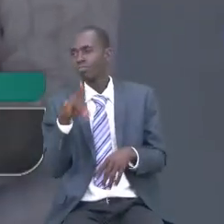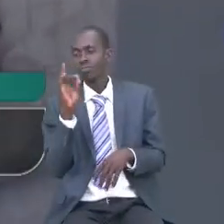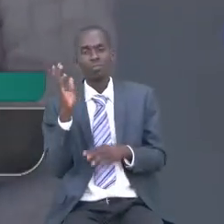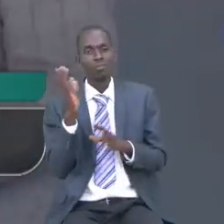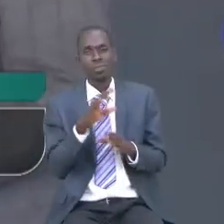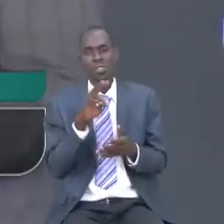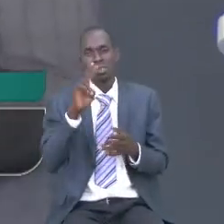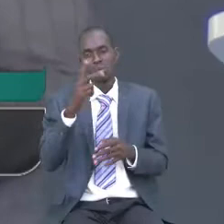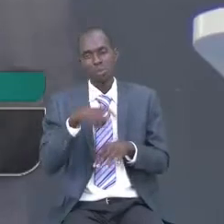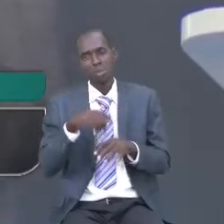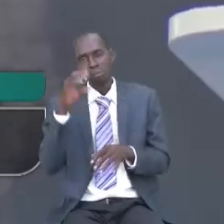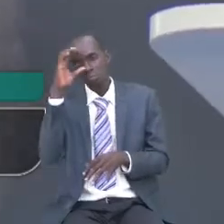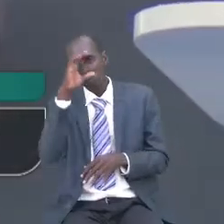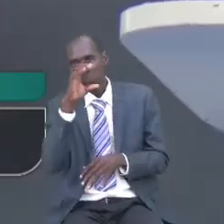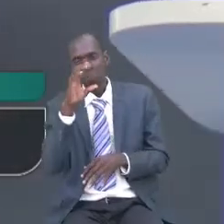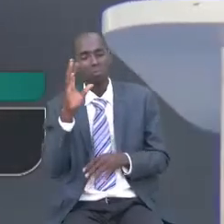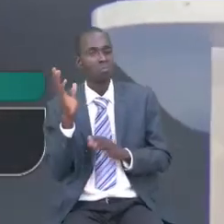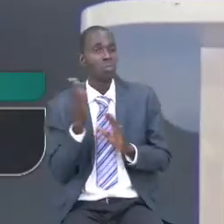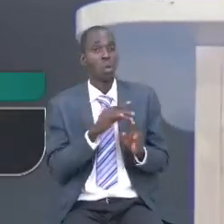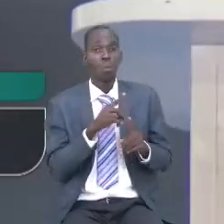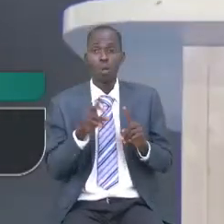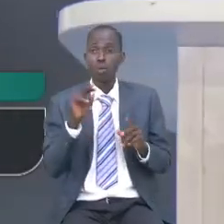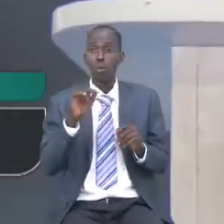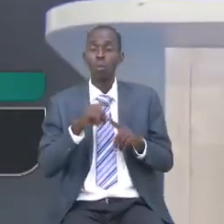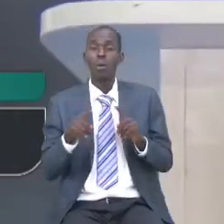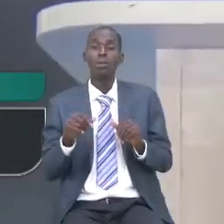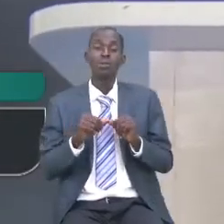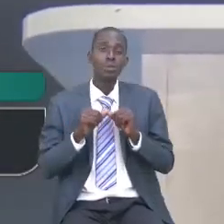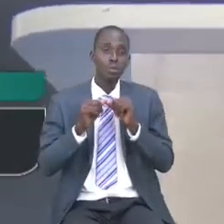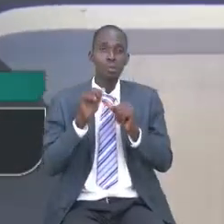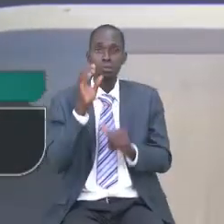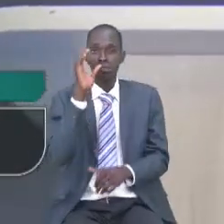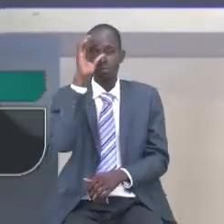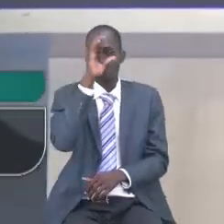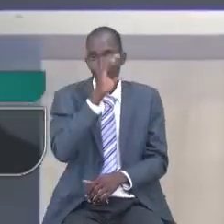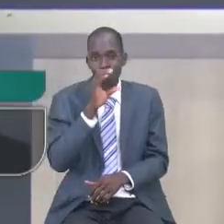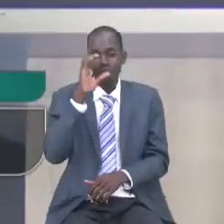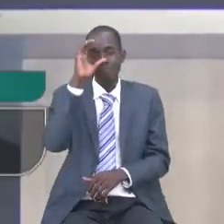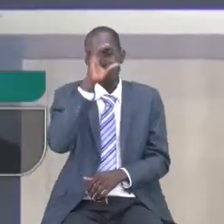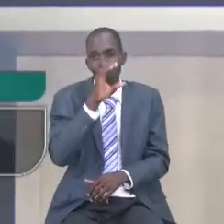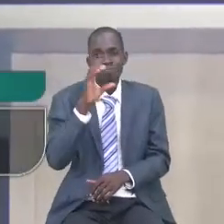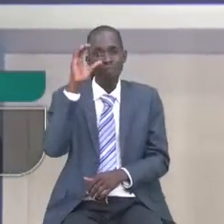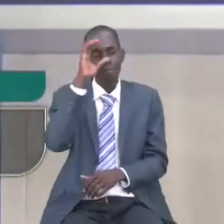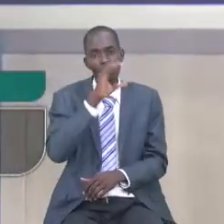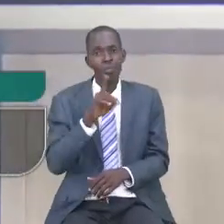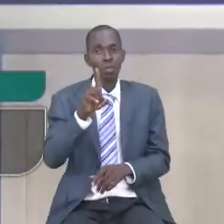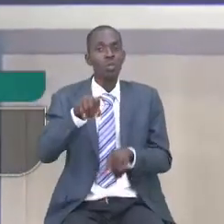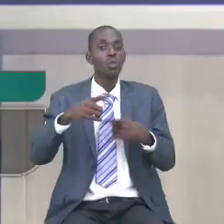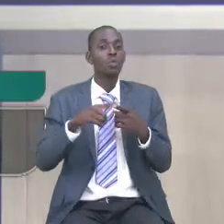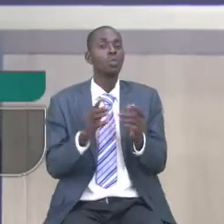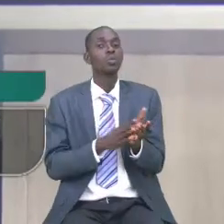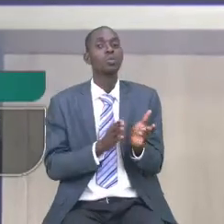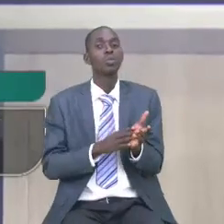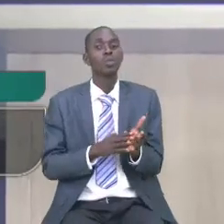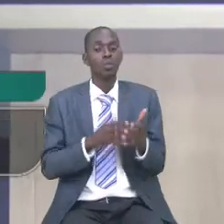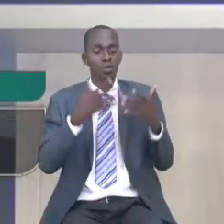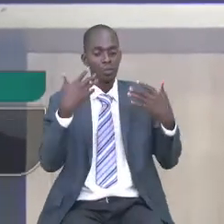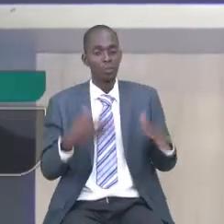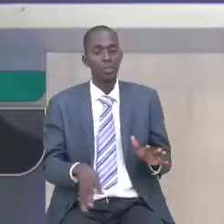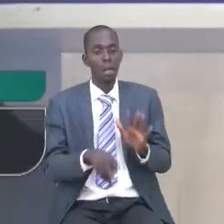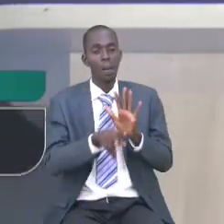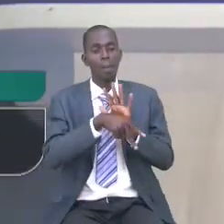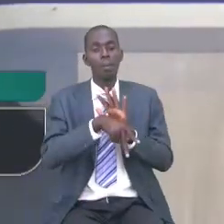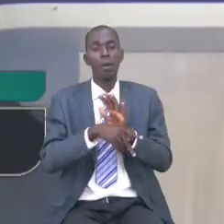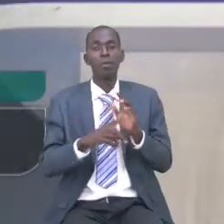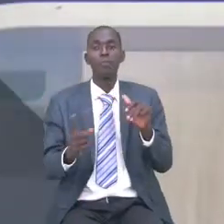two, you're still seeking, you're not satisfied. You're not saying, after primary school, I've got enough. I've